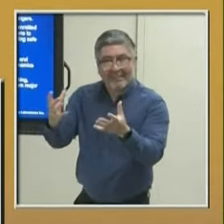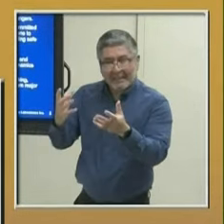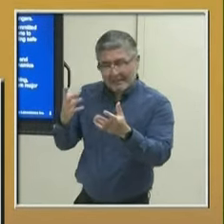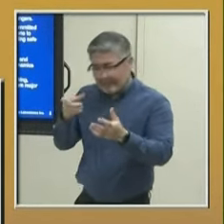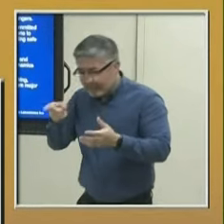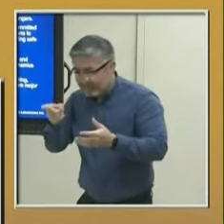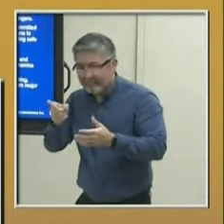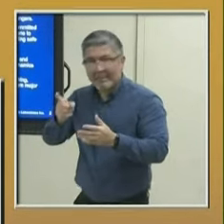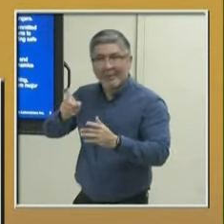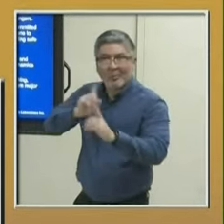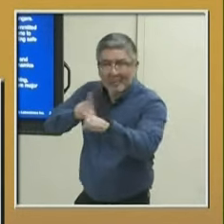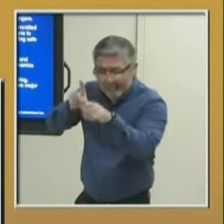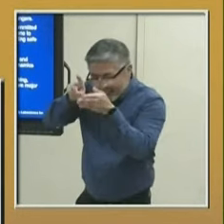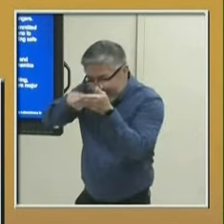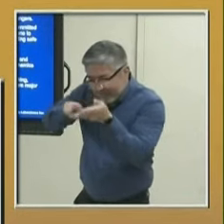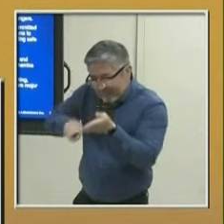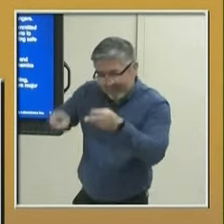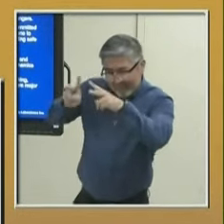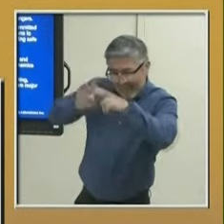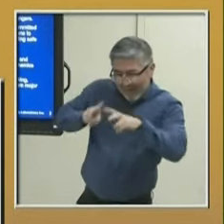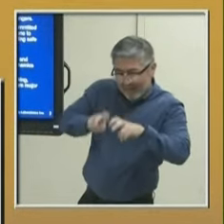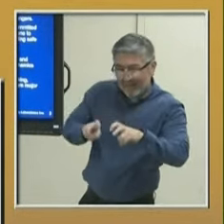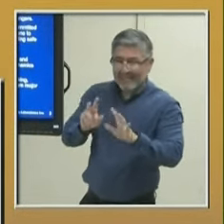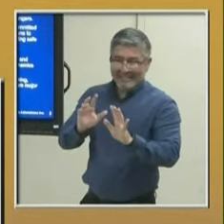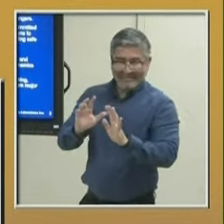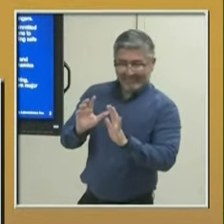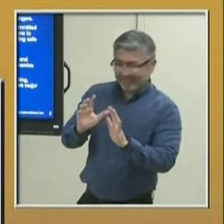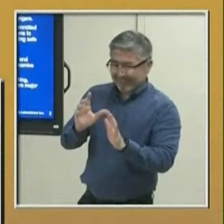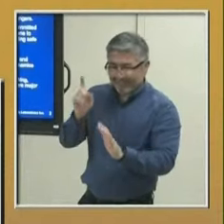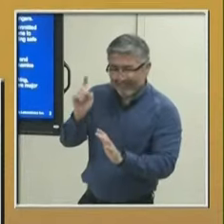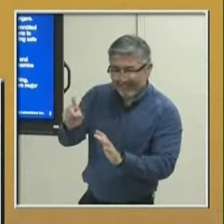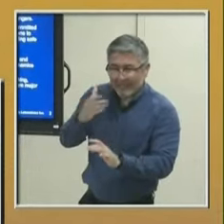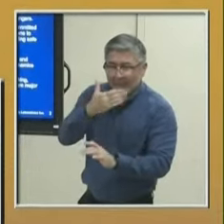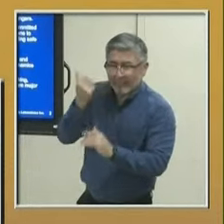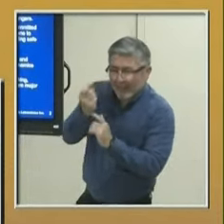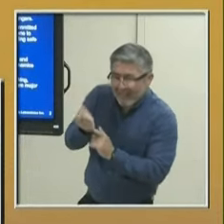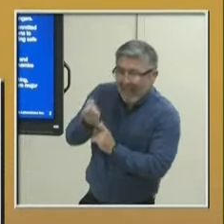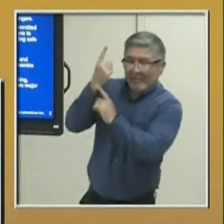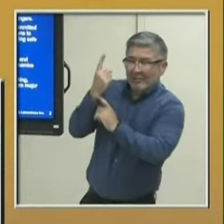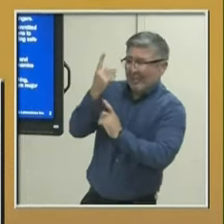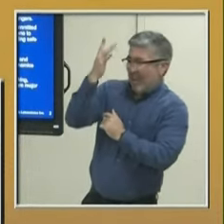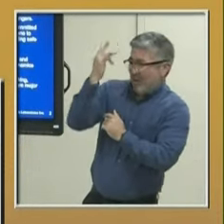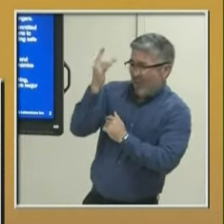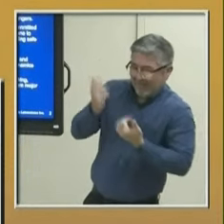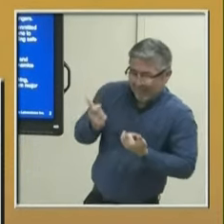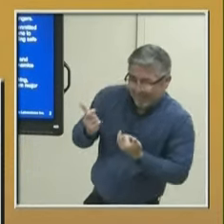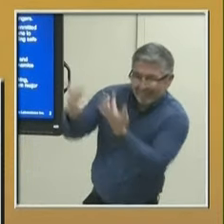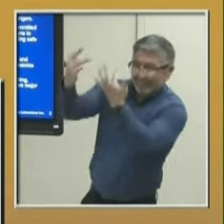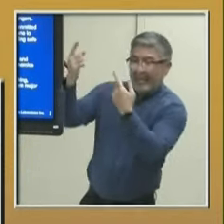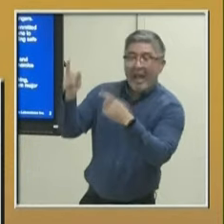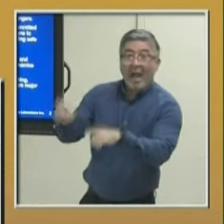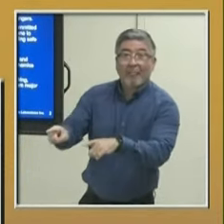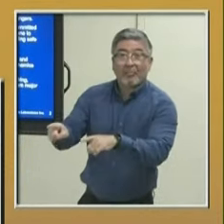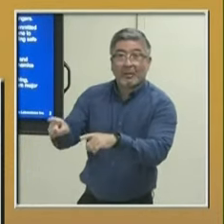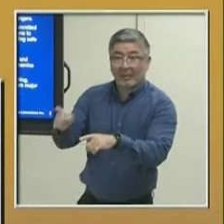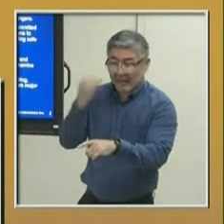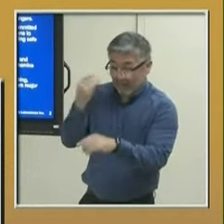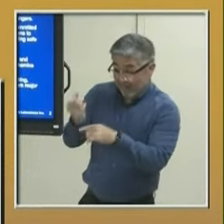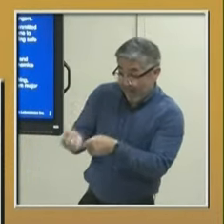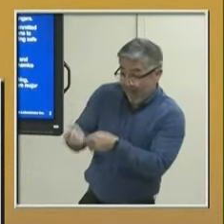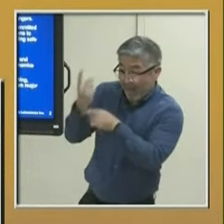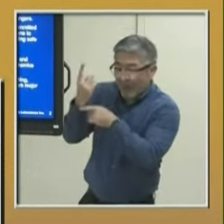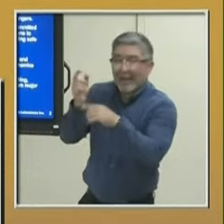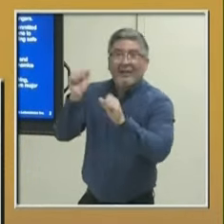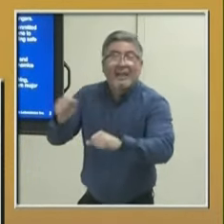and analyses to better understand fire across all of these areas so that we can prevent incidents like